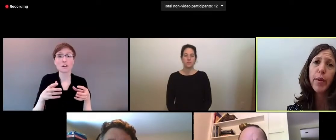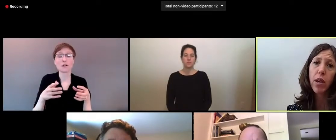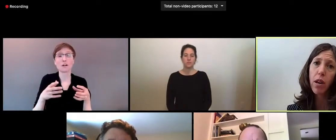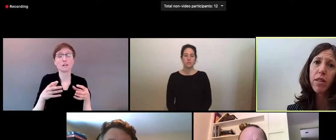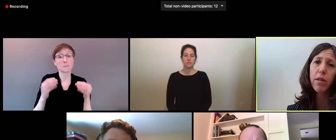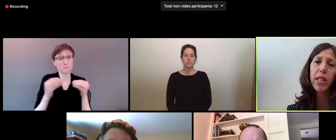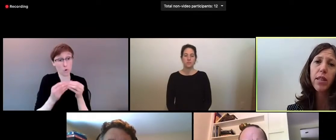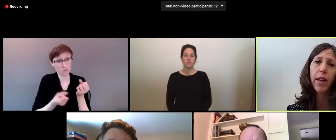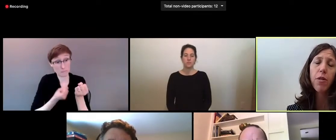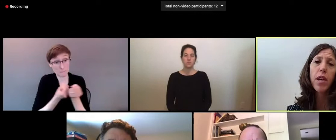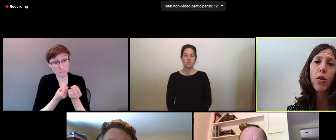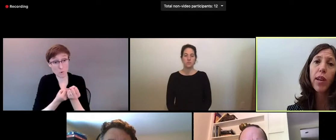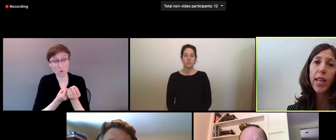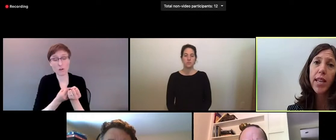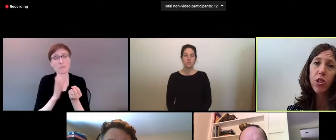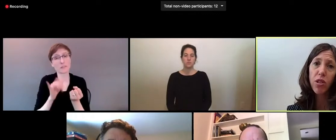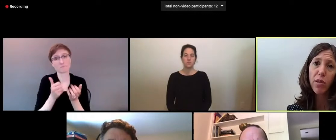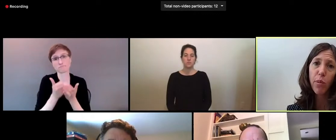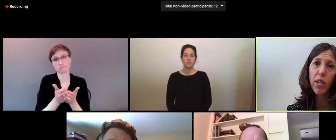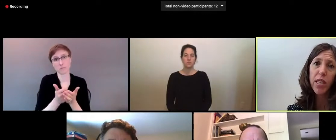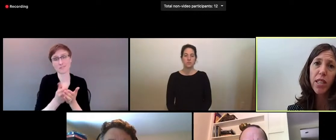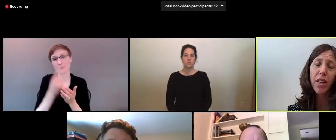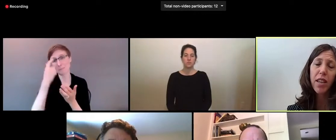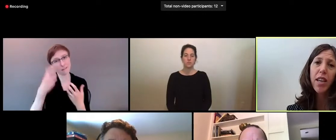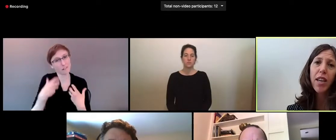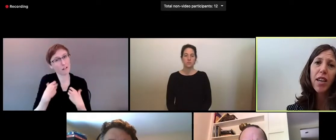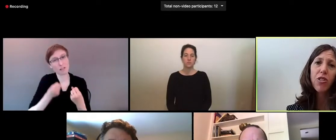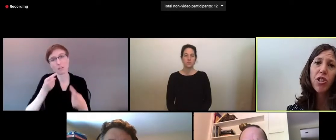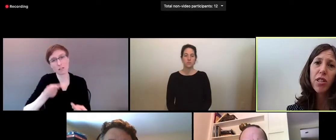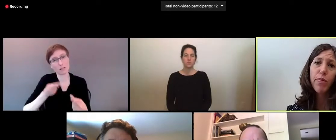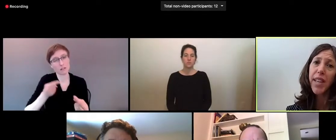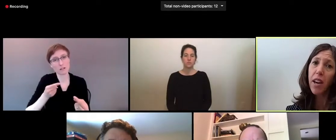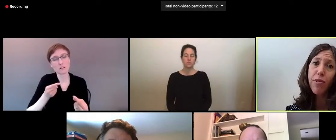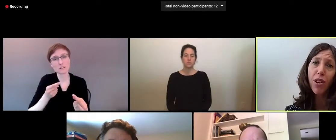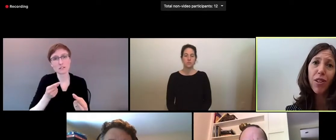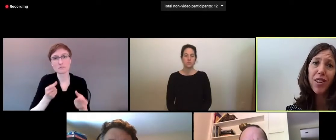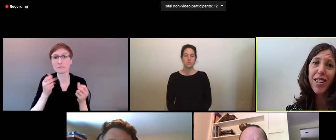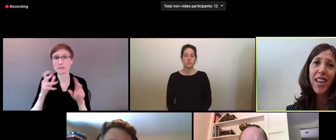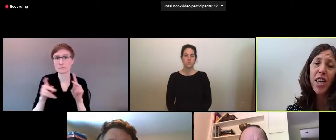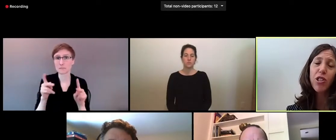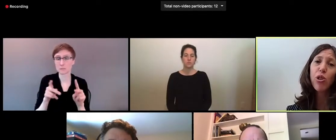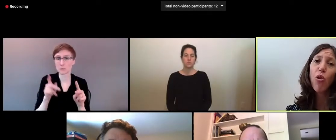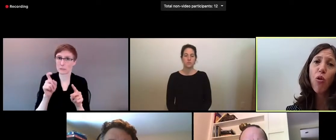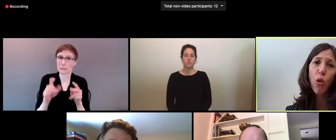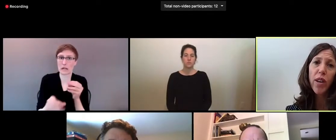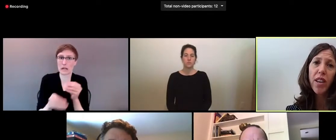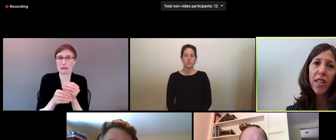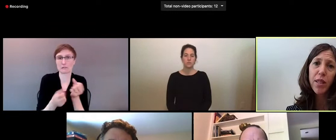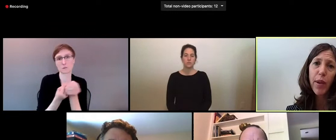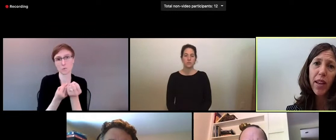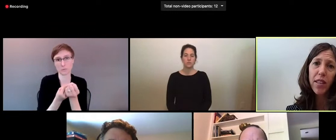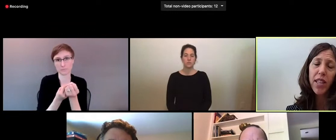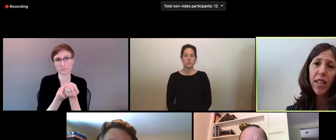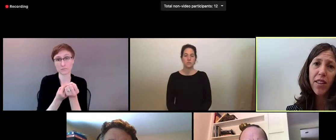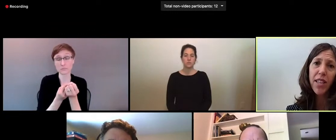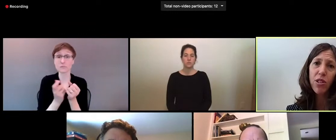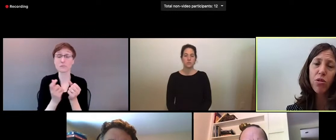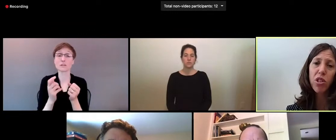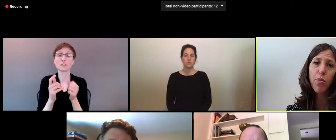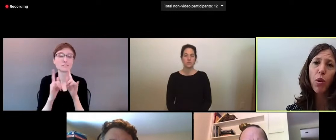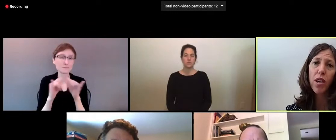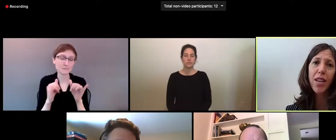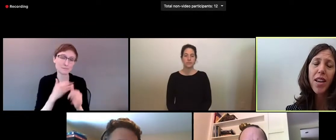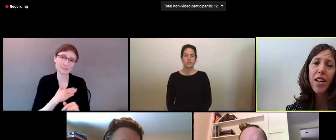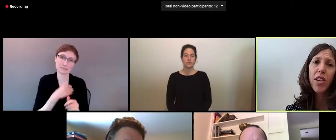told us this has been hard on their mental health. We need extra support. Just be careful as you go forward and expand and get